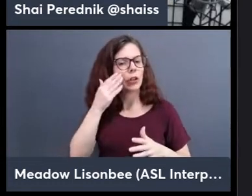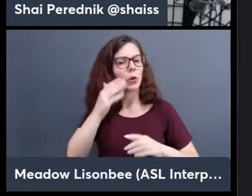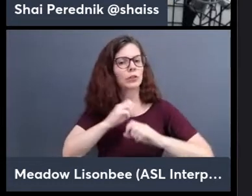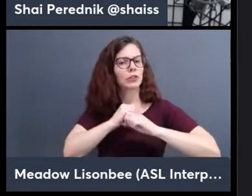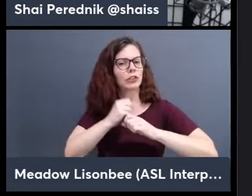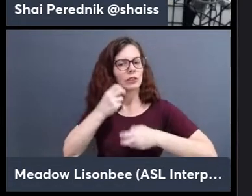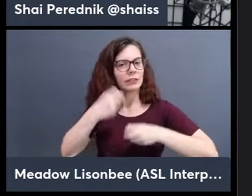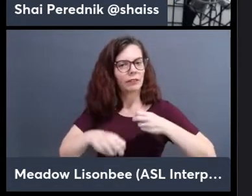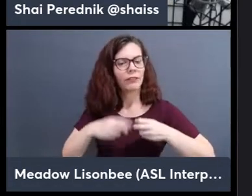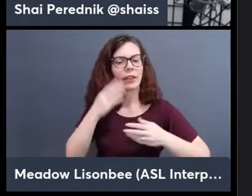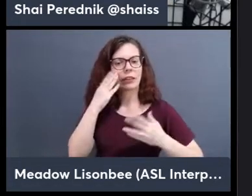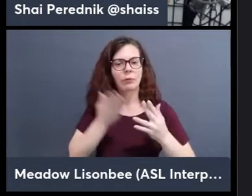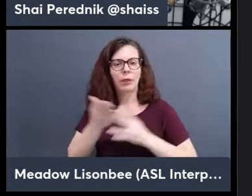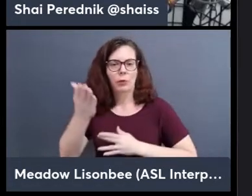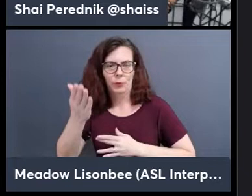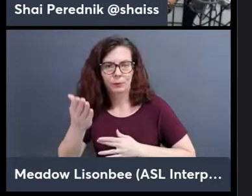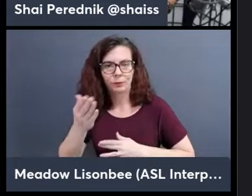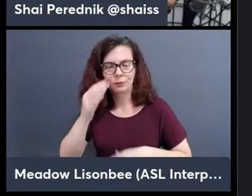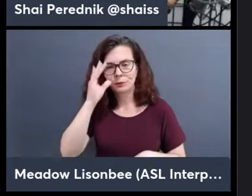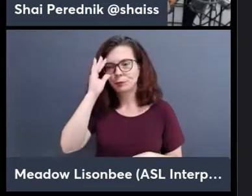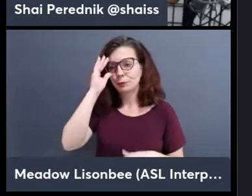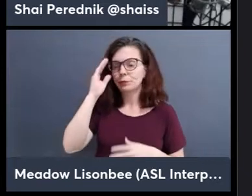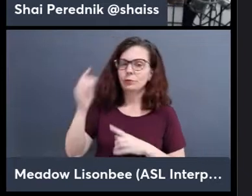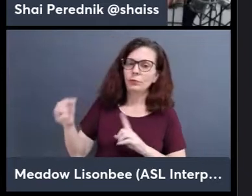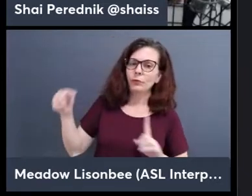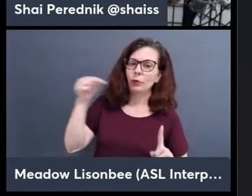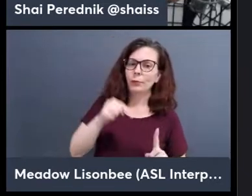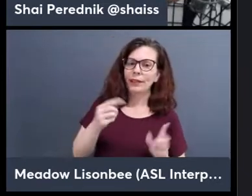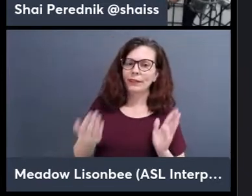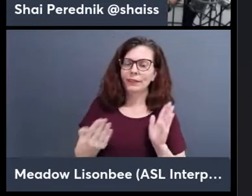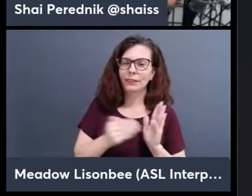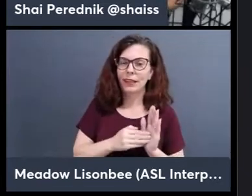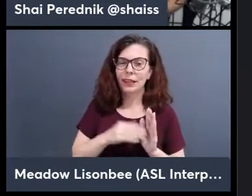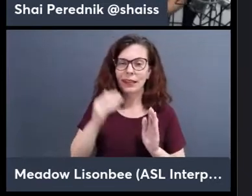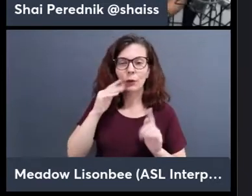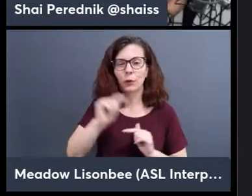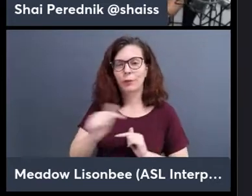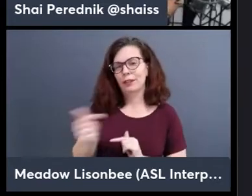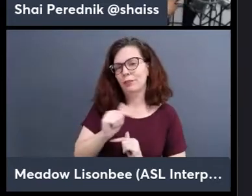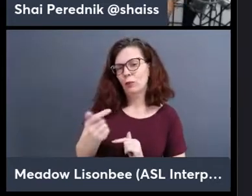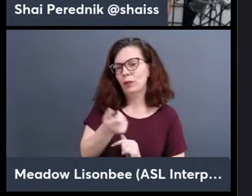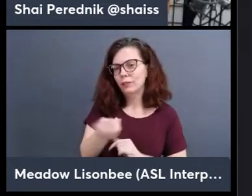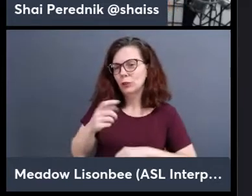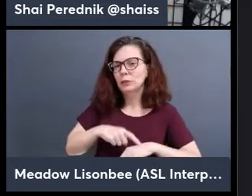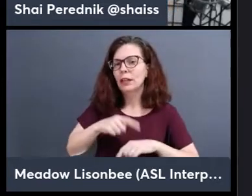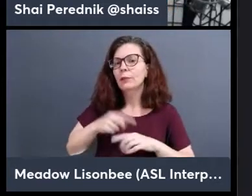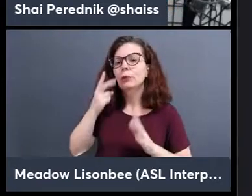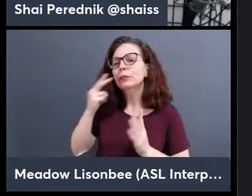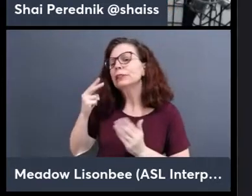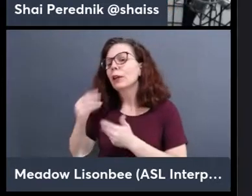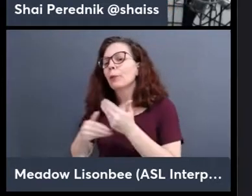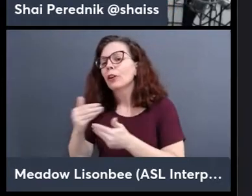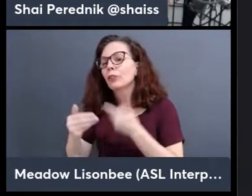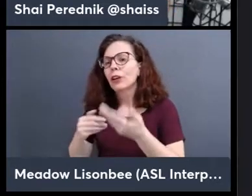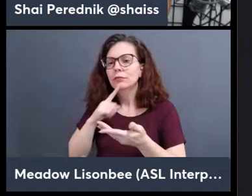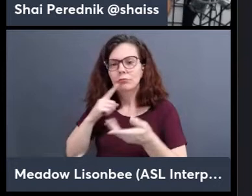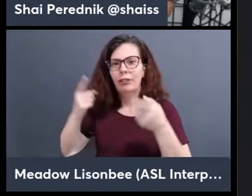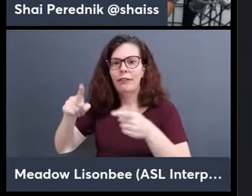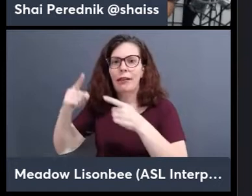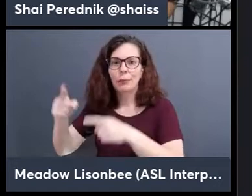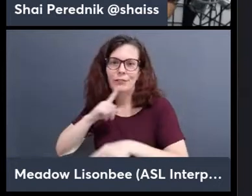this process has been through. Let's just flip back real quick. Again, I'm going to go back and forth a few times here so we can keep that progress. You can see that this really is happening in real